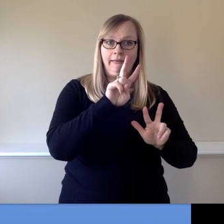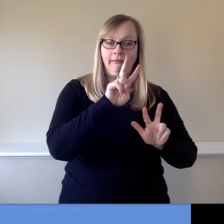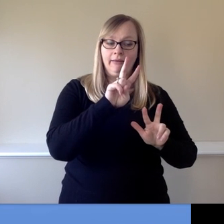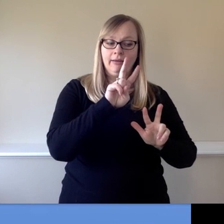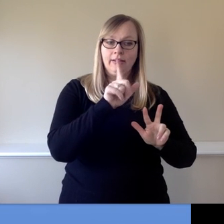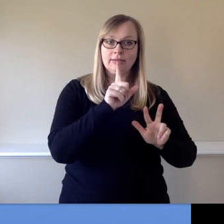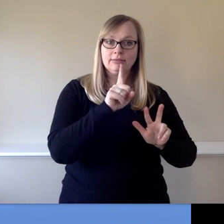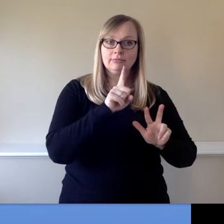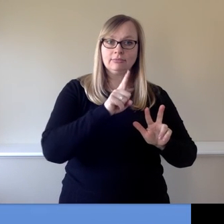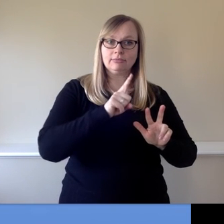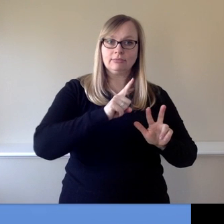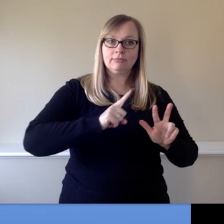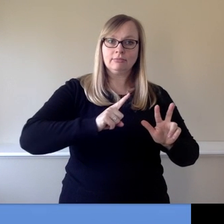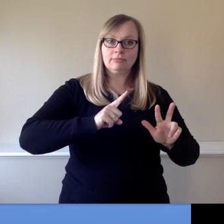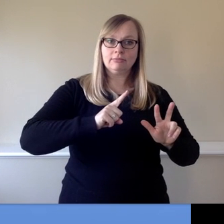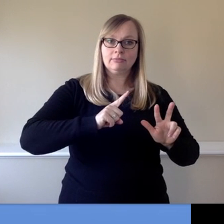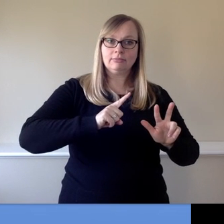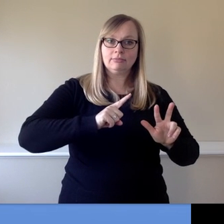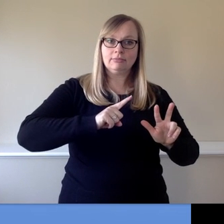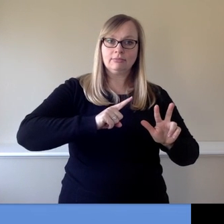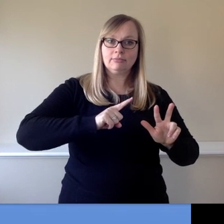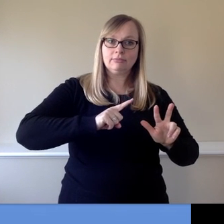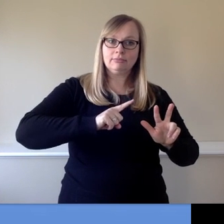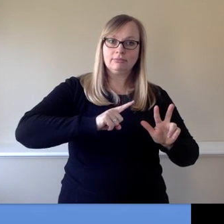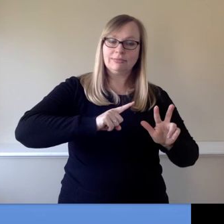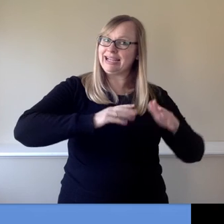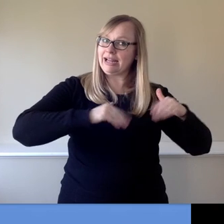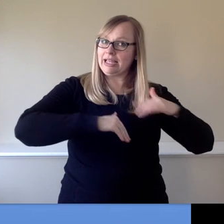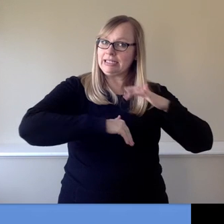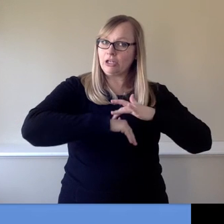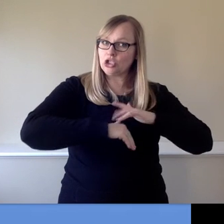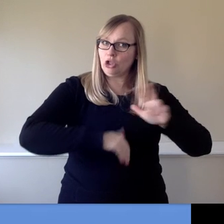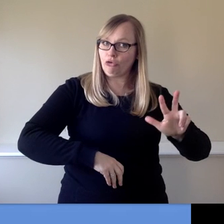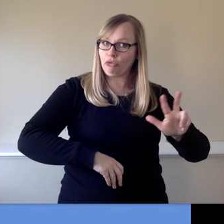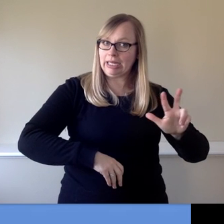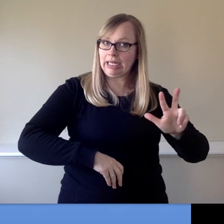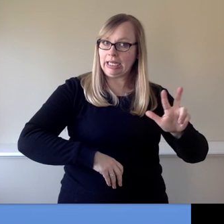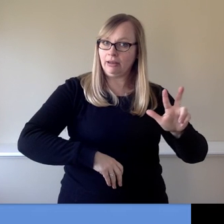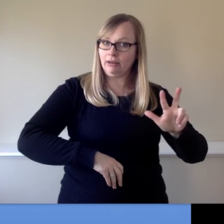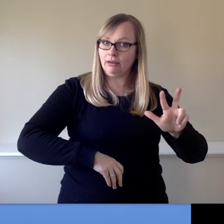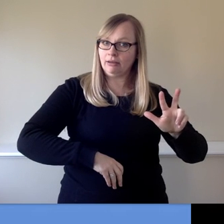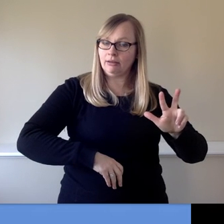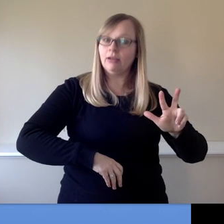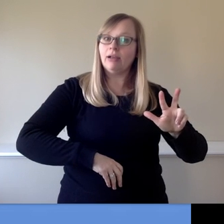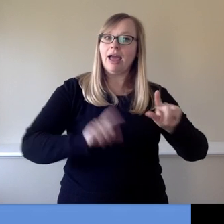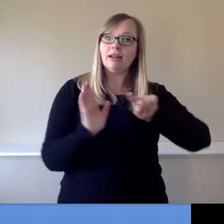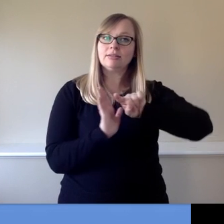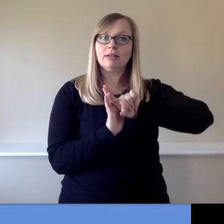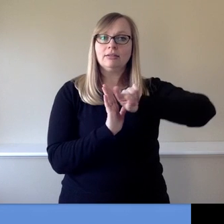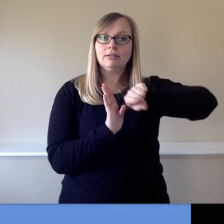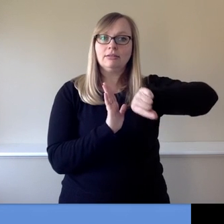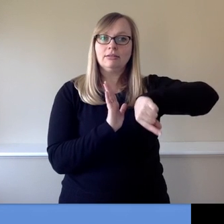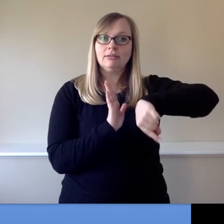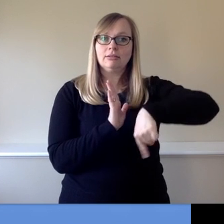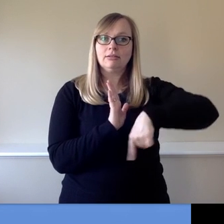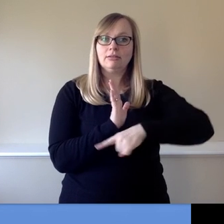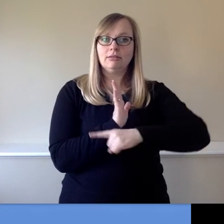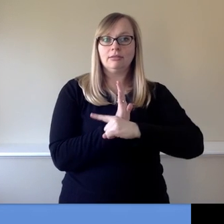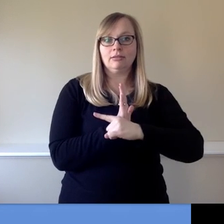is in the 2 o'clock hour. And the minute hand has gone all the way around to the 9, which is 45